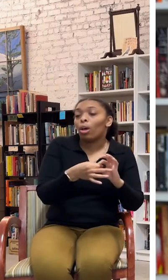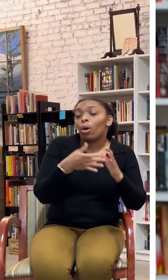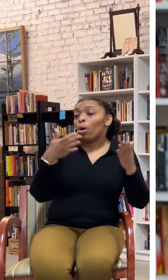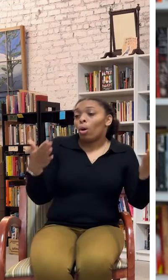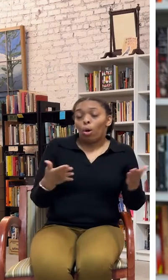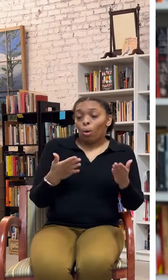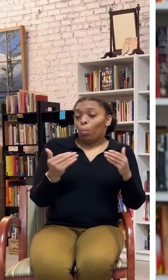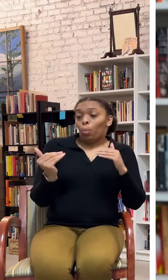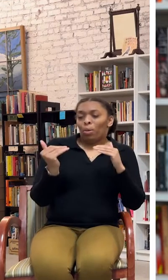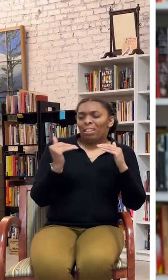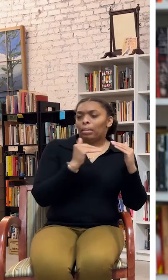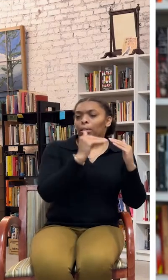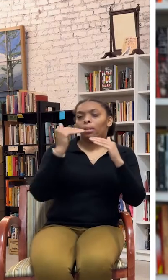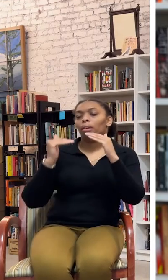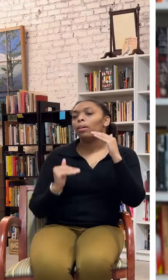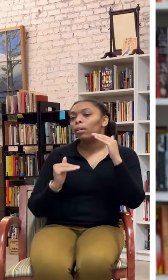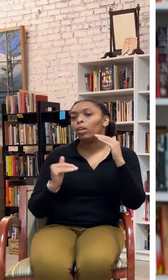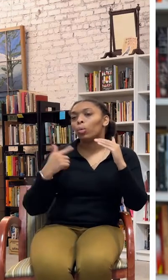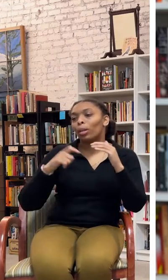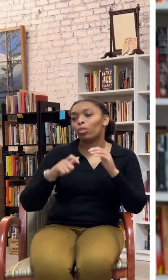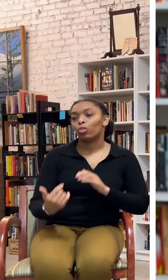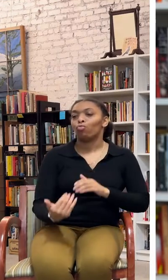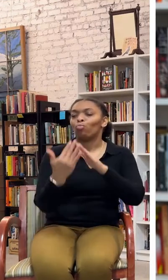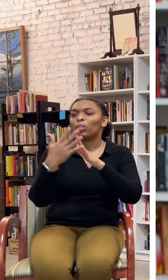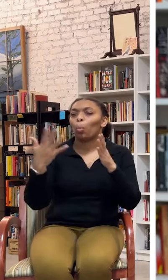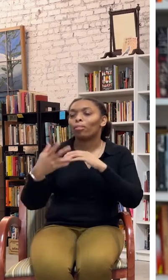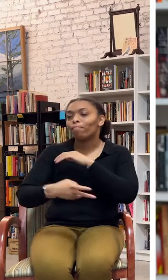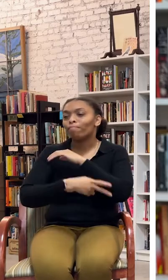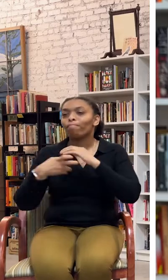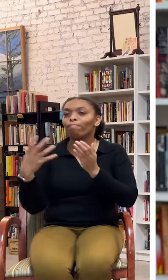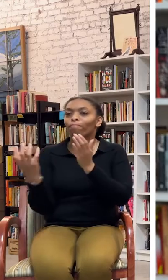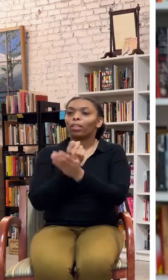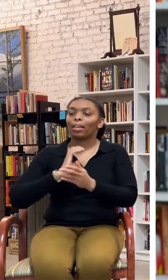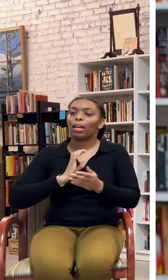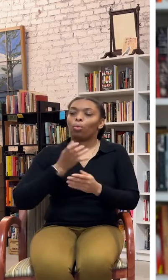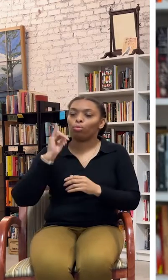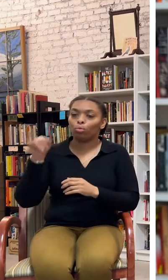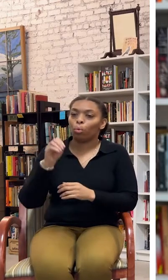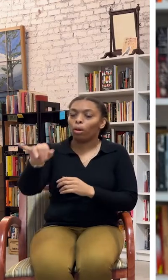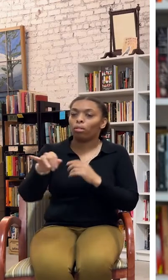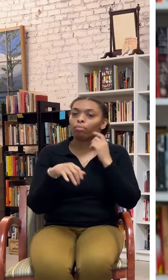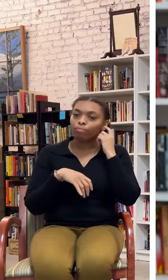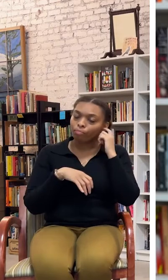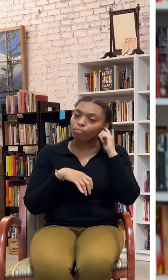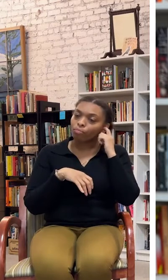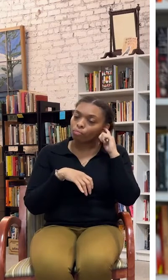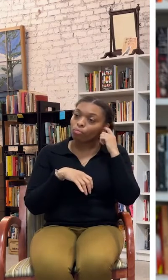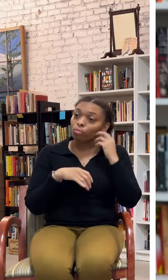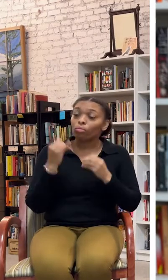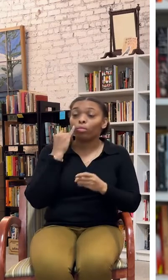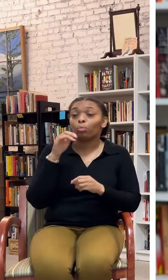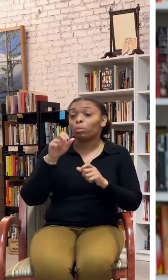is the injustice that we need to address? What are the things that are stealing that joy, preventing that joy from existing altogether? That if you can